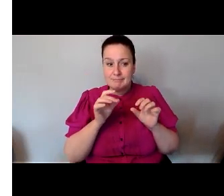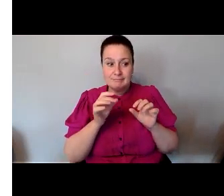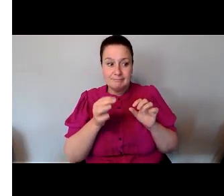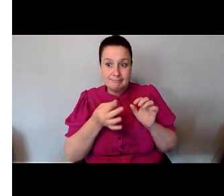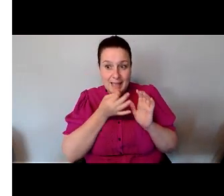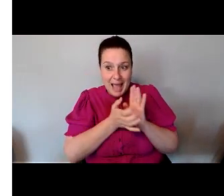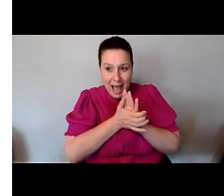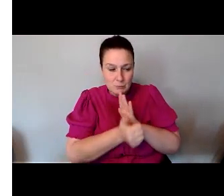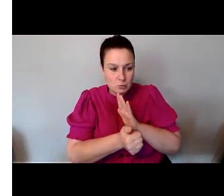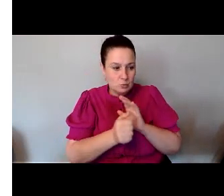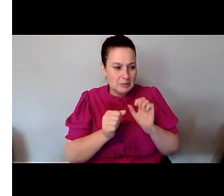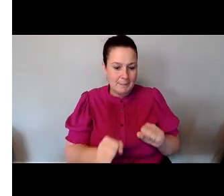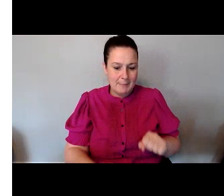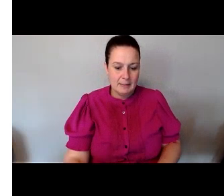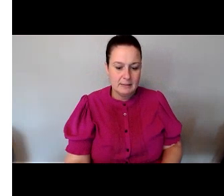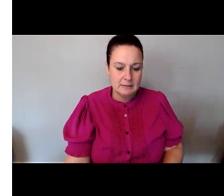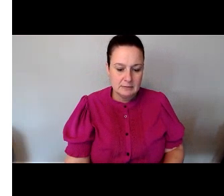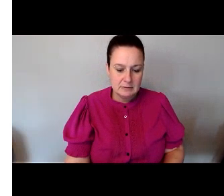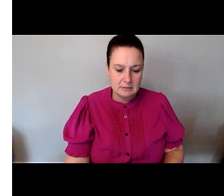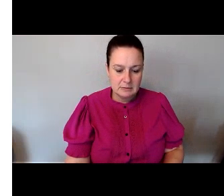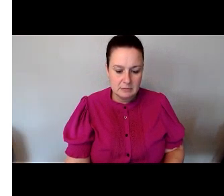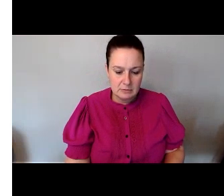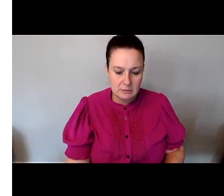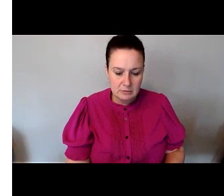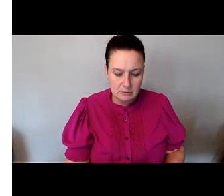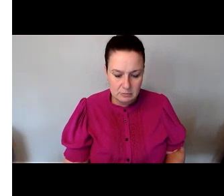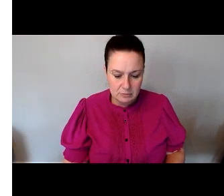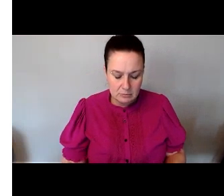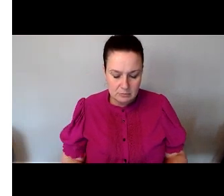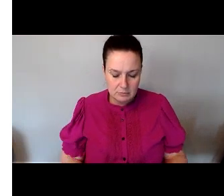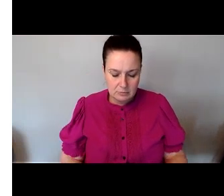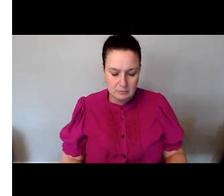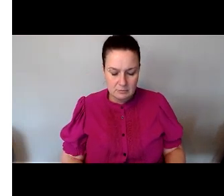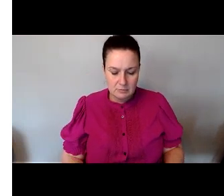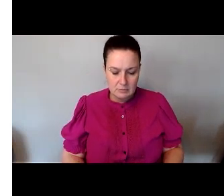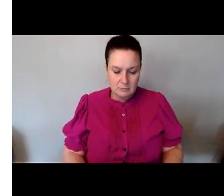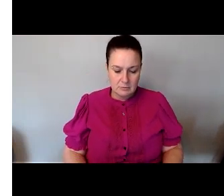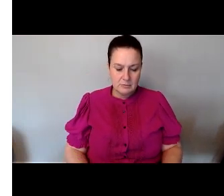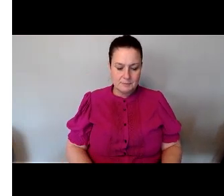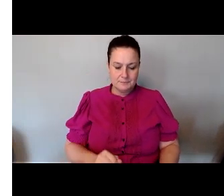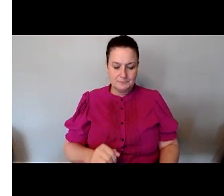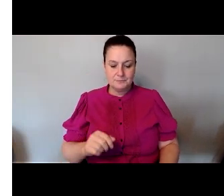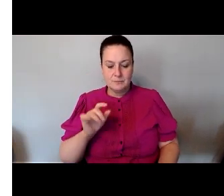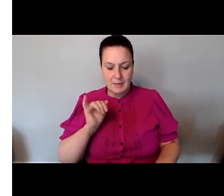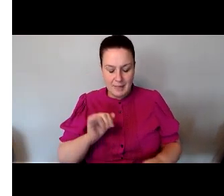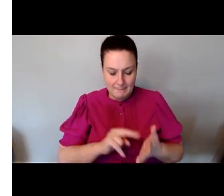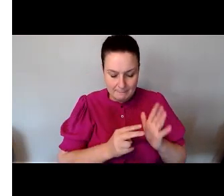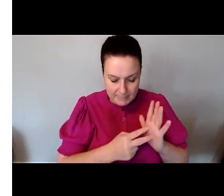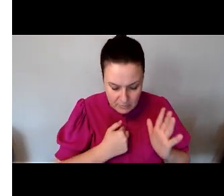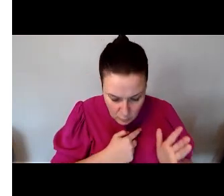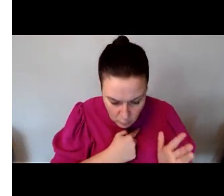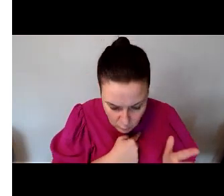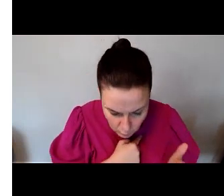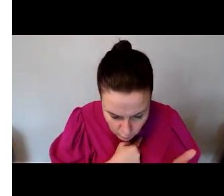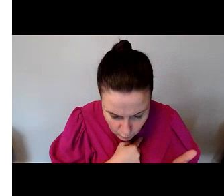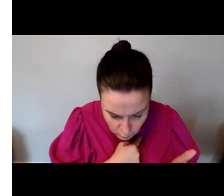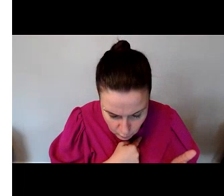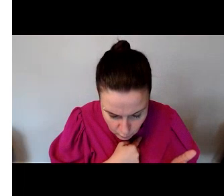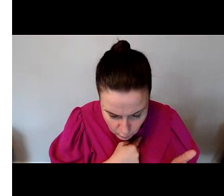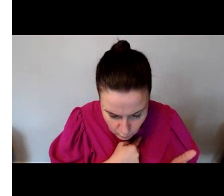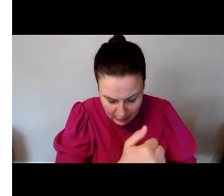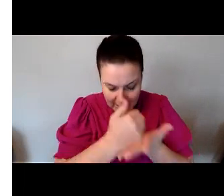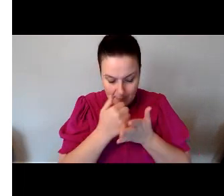restoration services, those would be things like we can help with, let's just say, wheelchairs